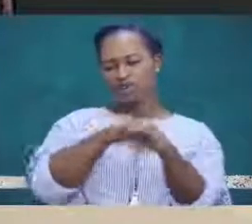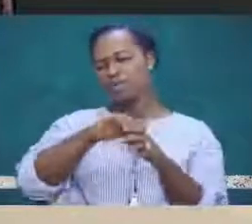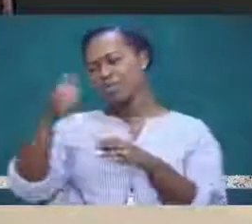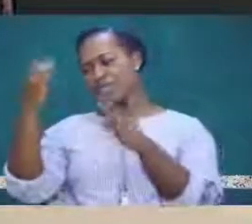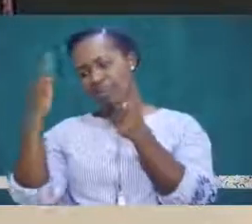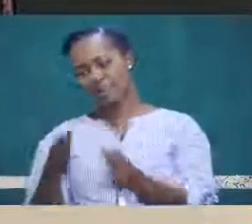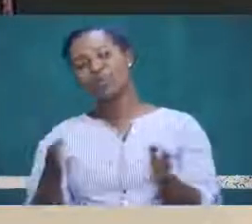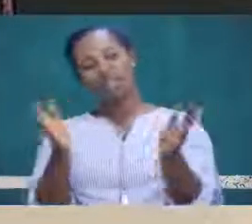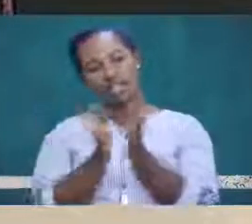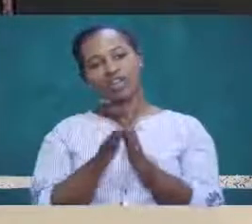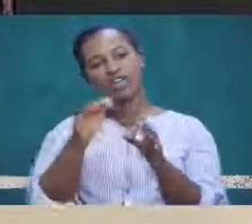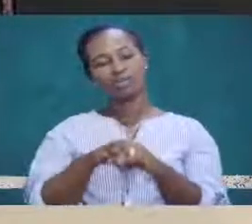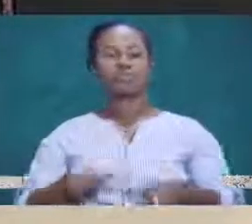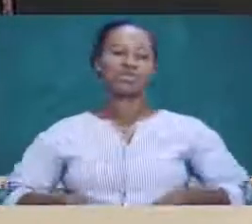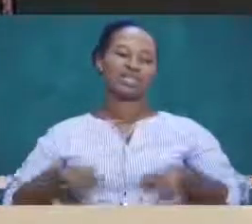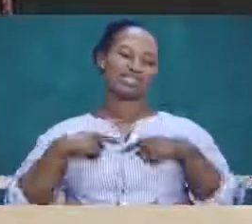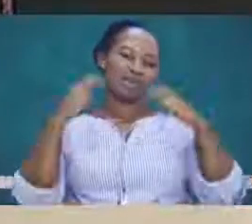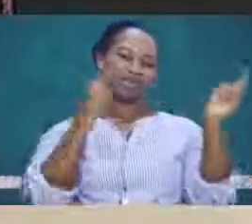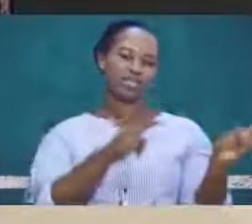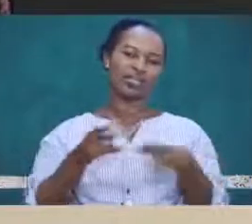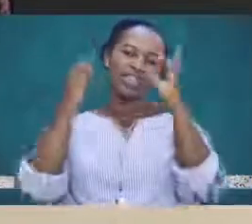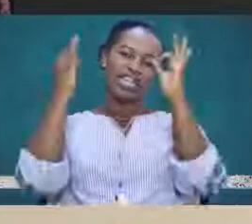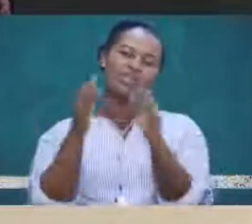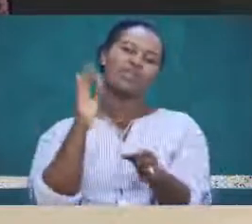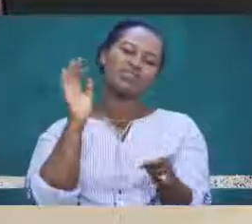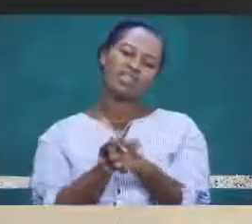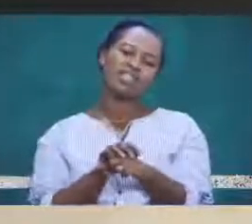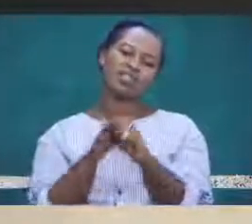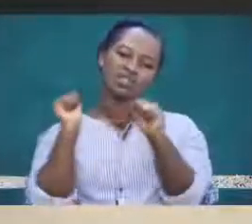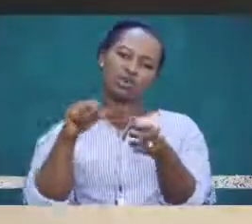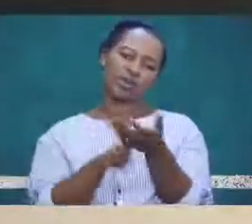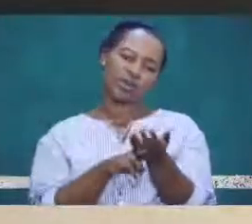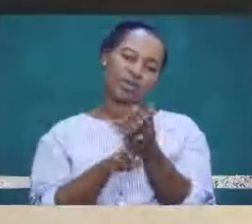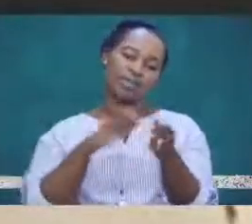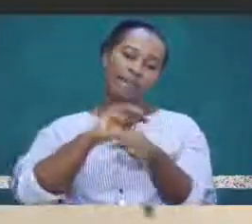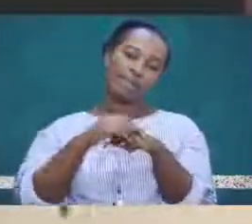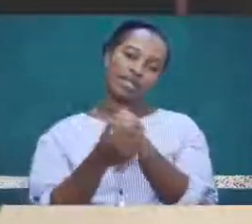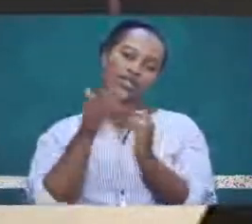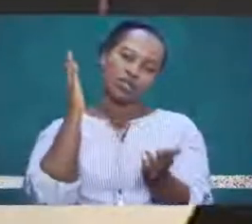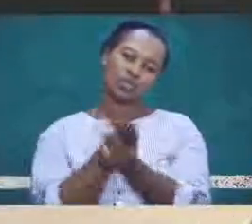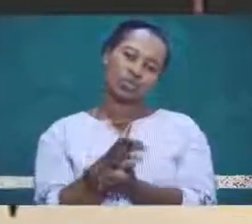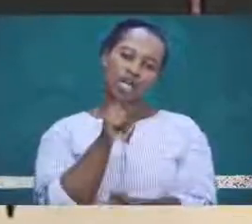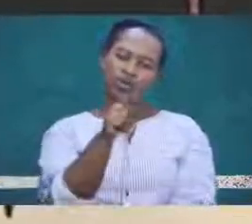also in real life. There are so many other applications. Make sure you go to